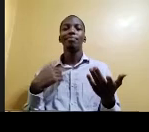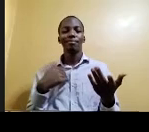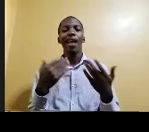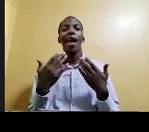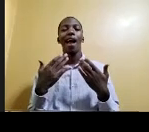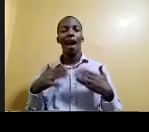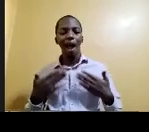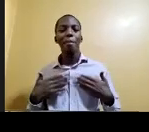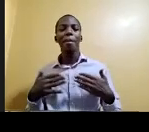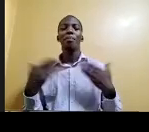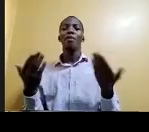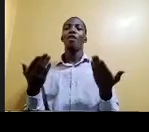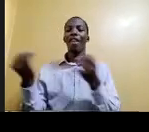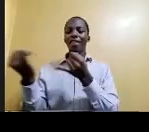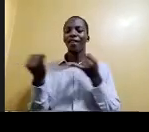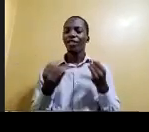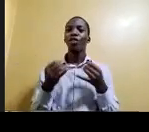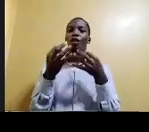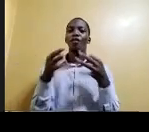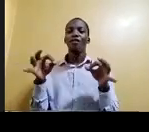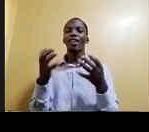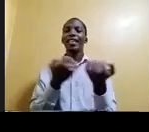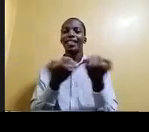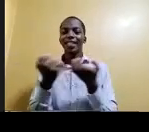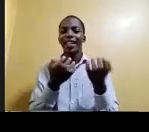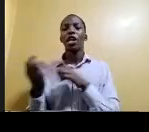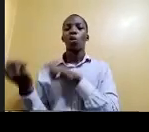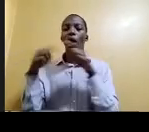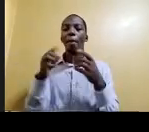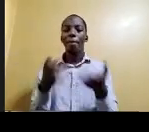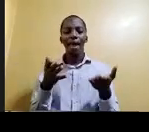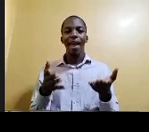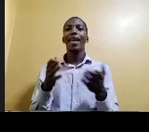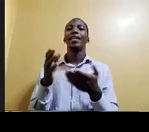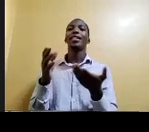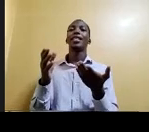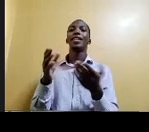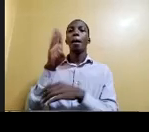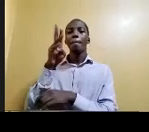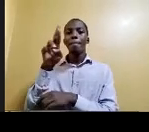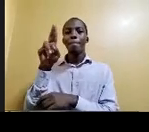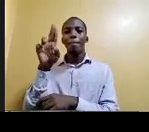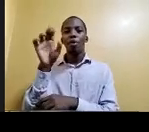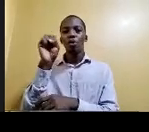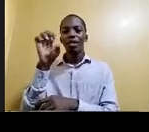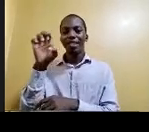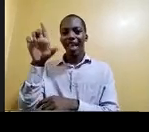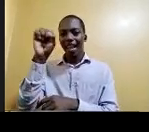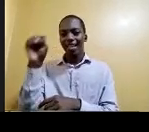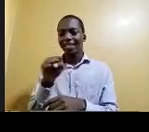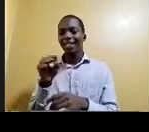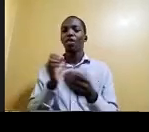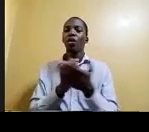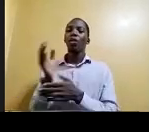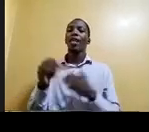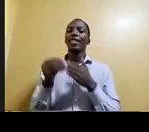for Freight Trade to be here today at your service in Brussels and under the leadership of our Secretary General. Thank